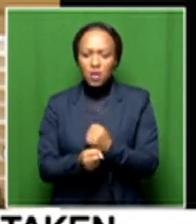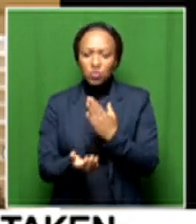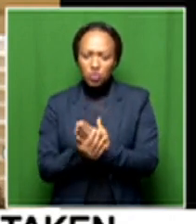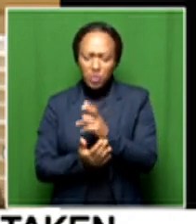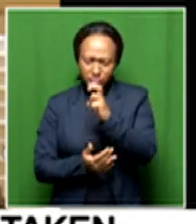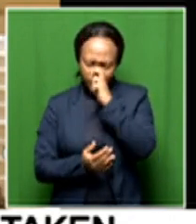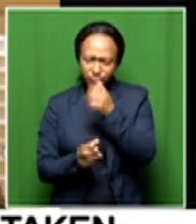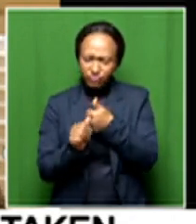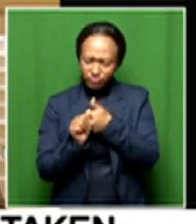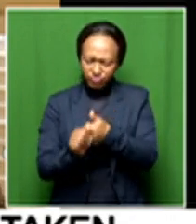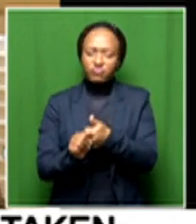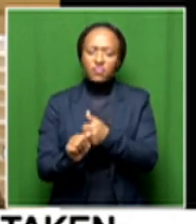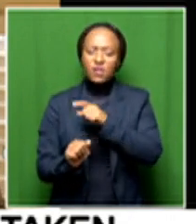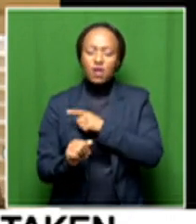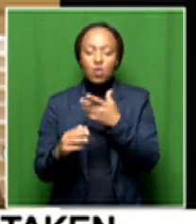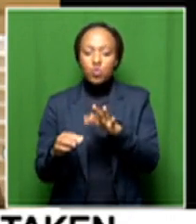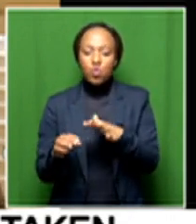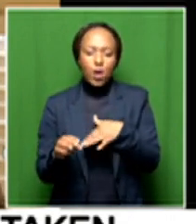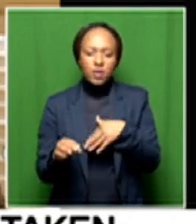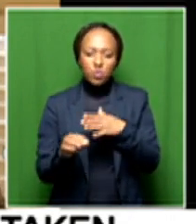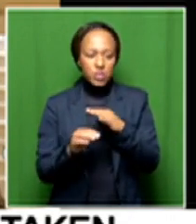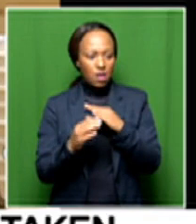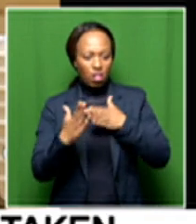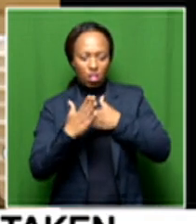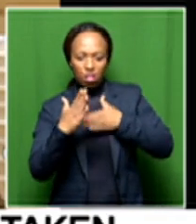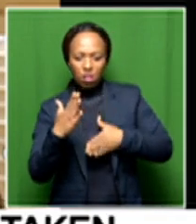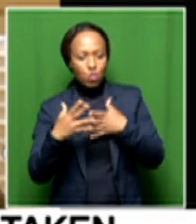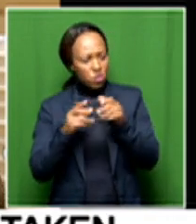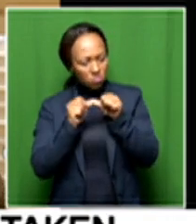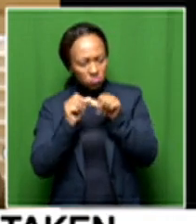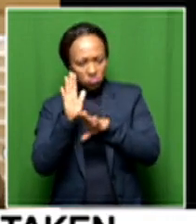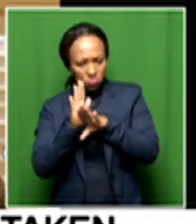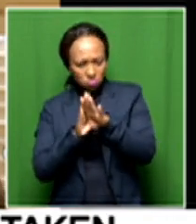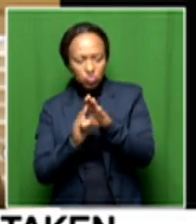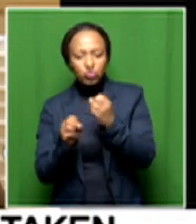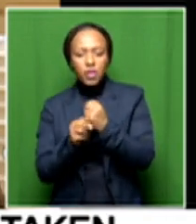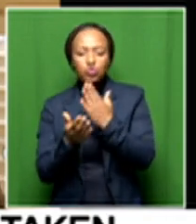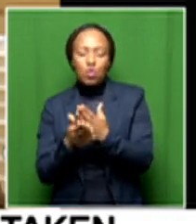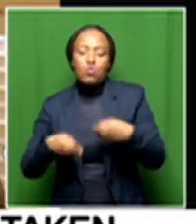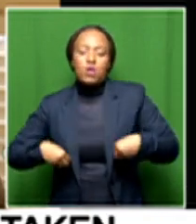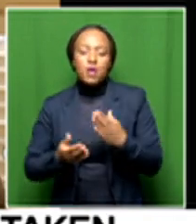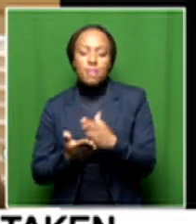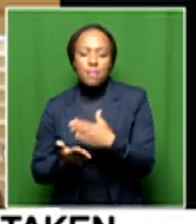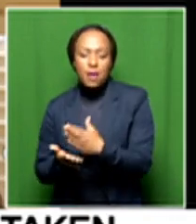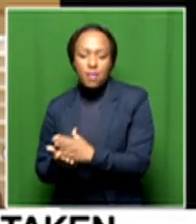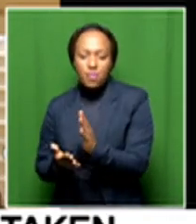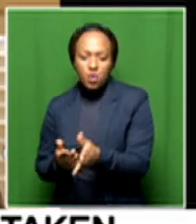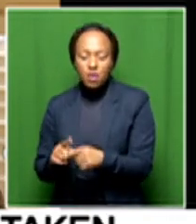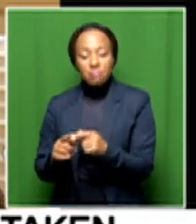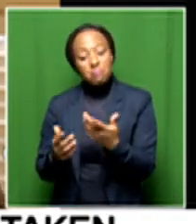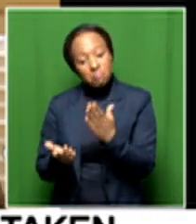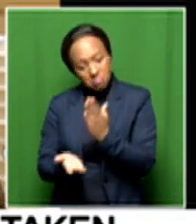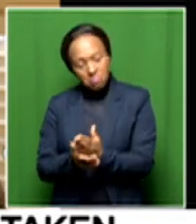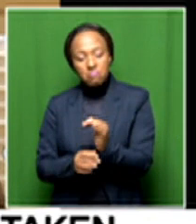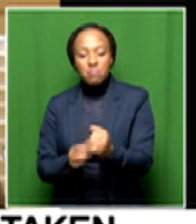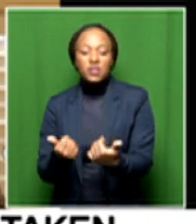steadfast in the direction which we want to. We don't get pulled down. We move forward in order to make sure that we clean it down. And of course, we're going to get hackles within